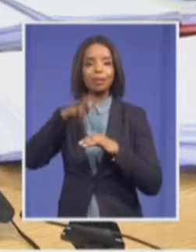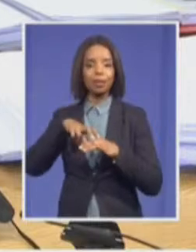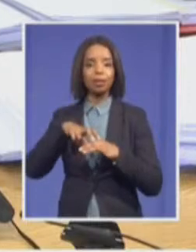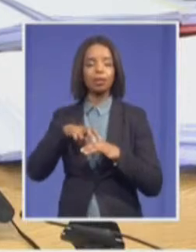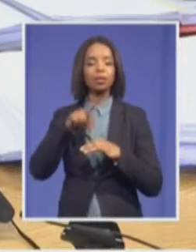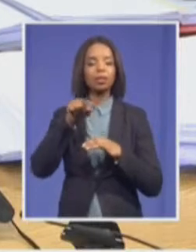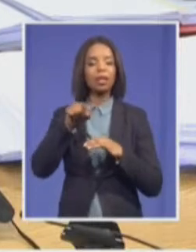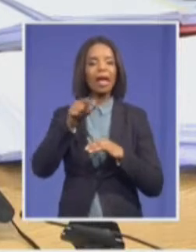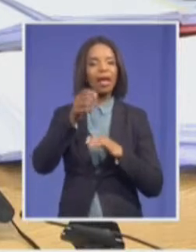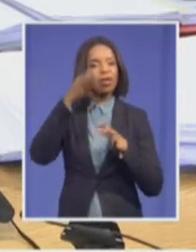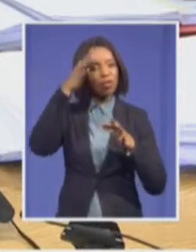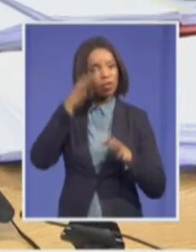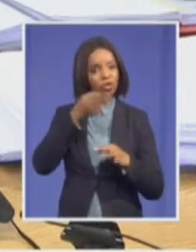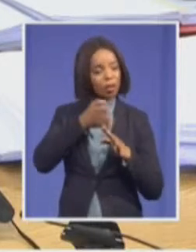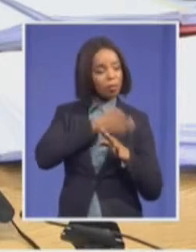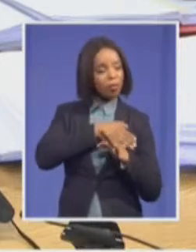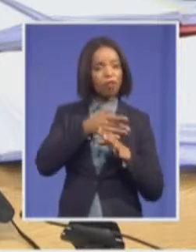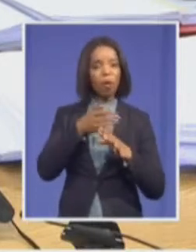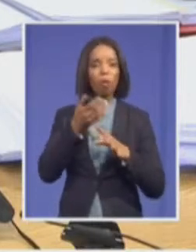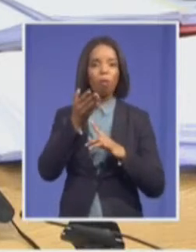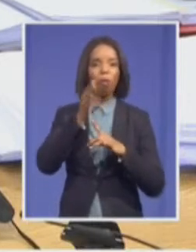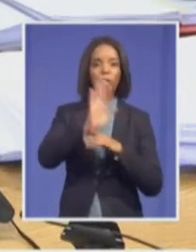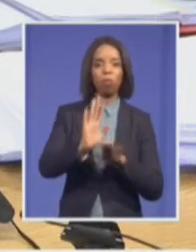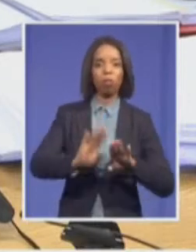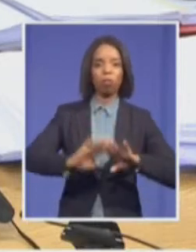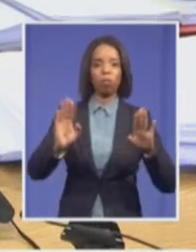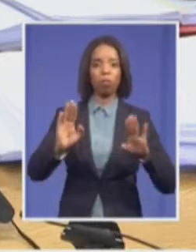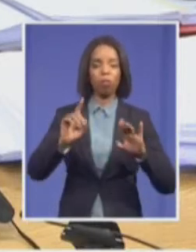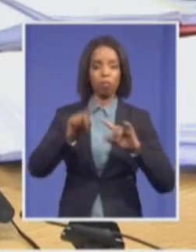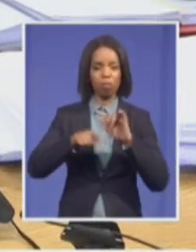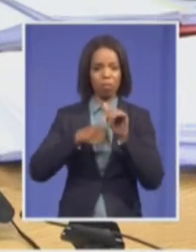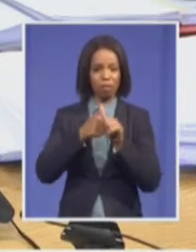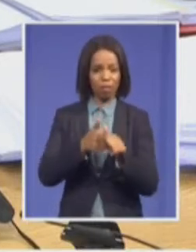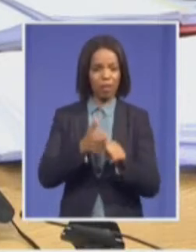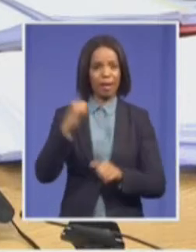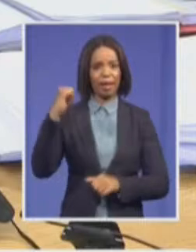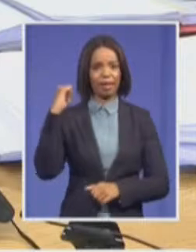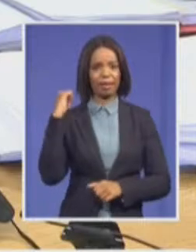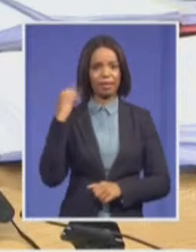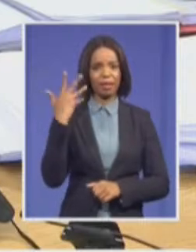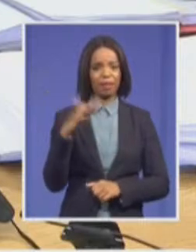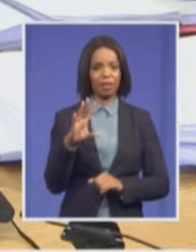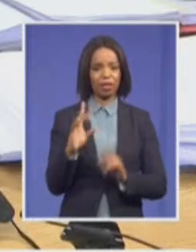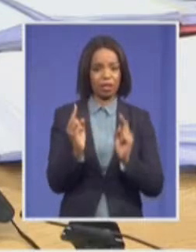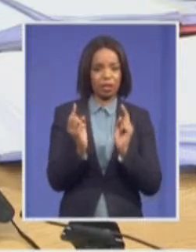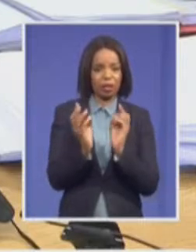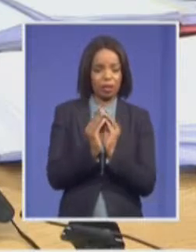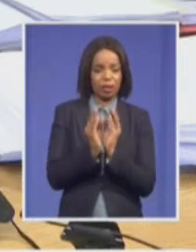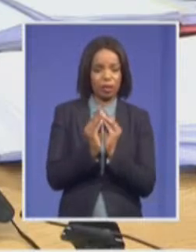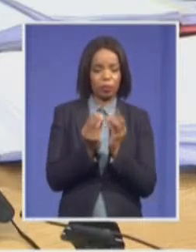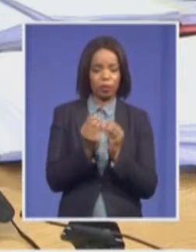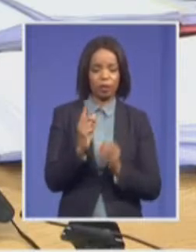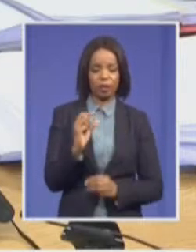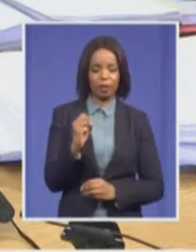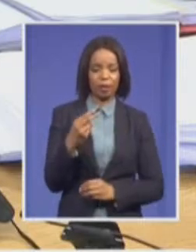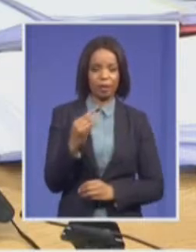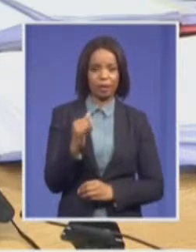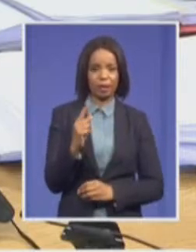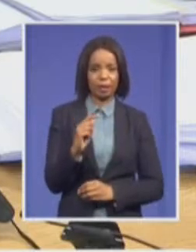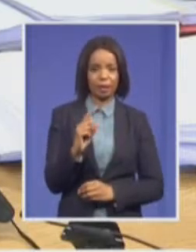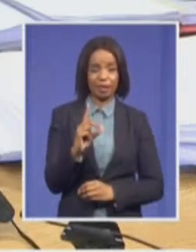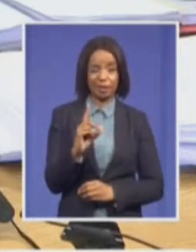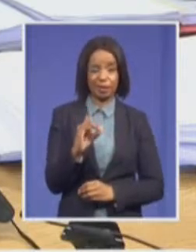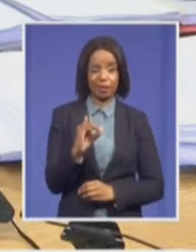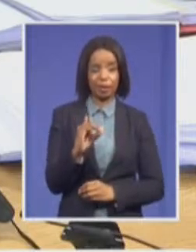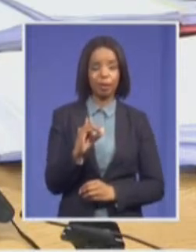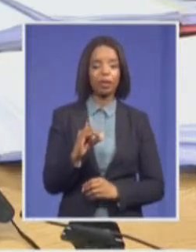met yesterday with Tsidi, being my resource, and the editorial team, but could not do anything without